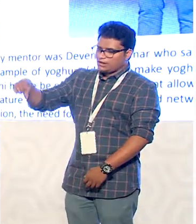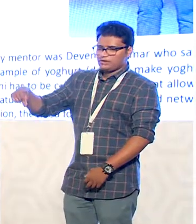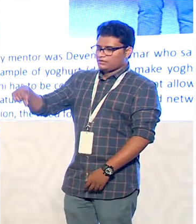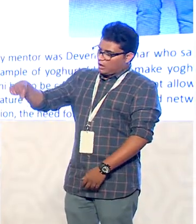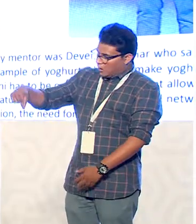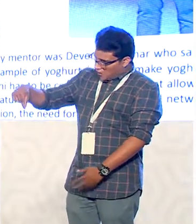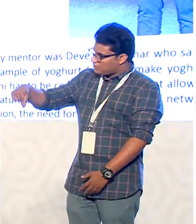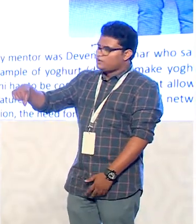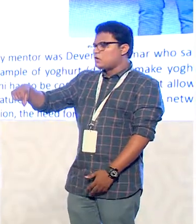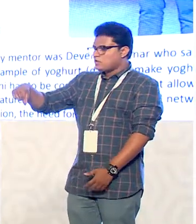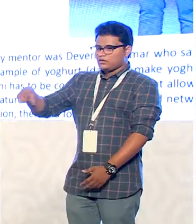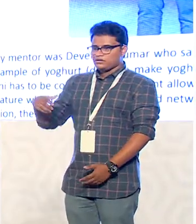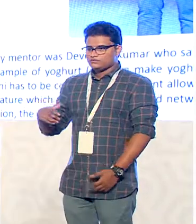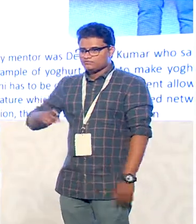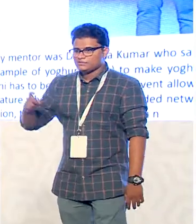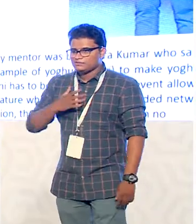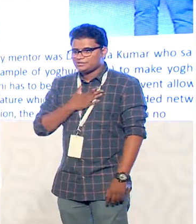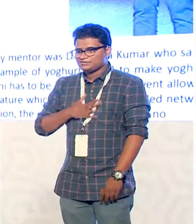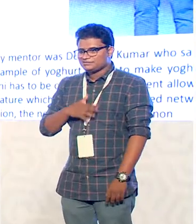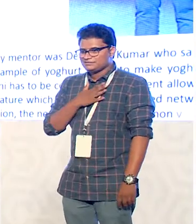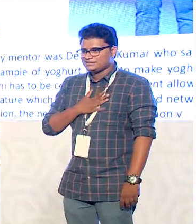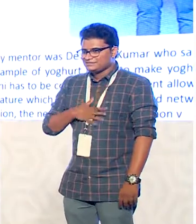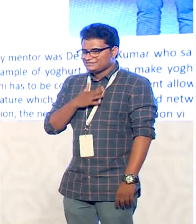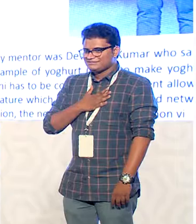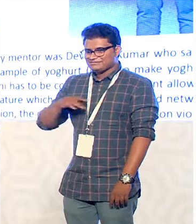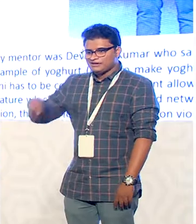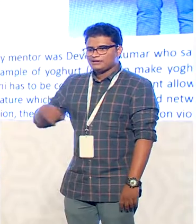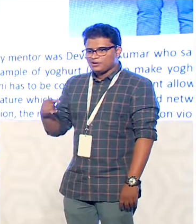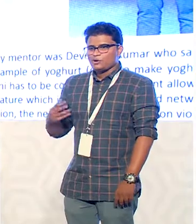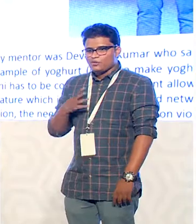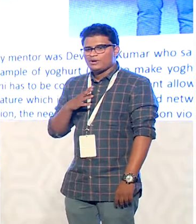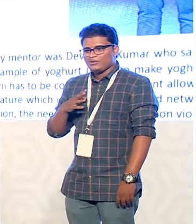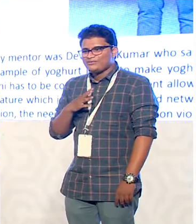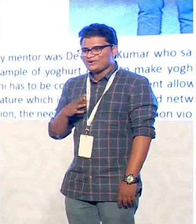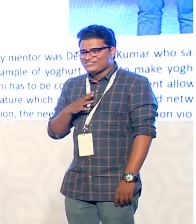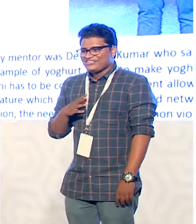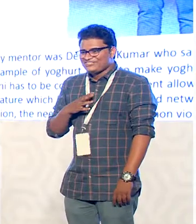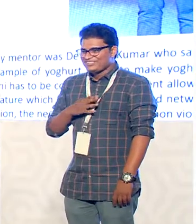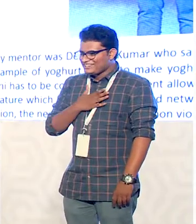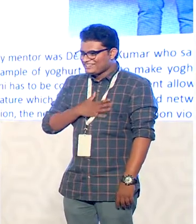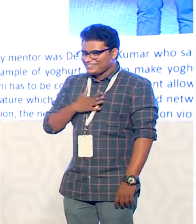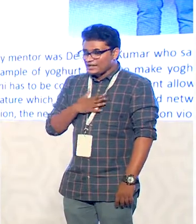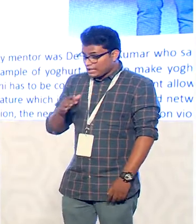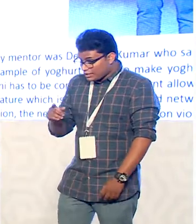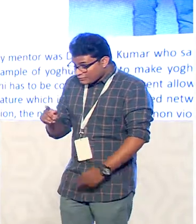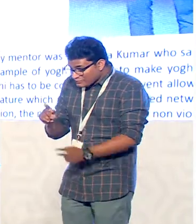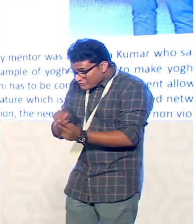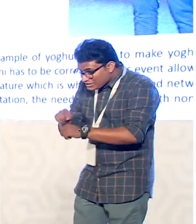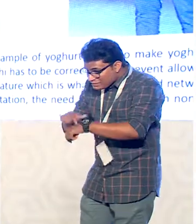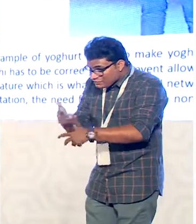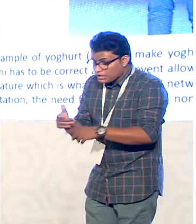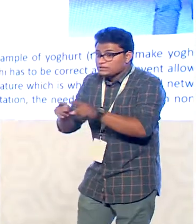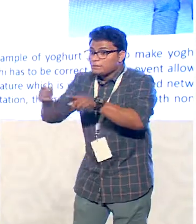still milk, it'll never set. You have to leave it alone. And you have to leave it in the right kind of place. If it's